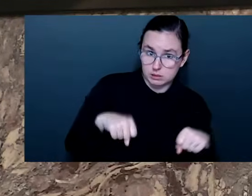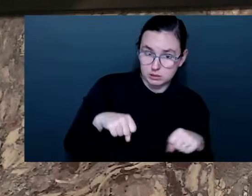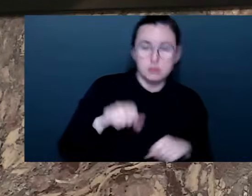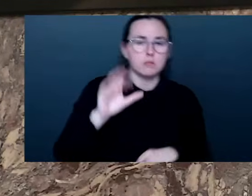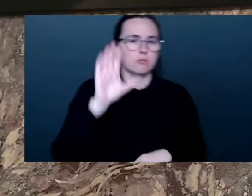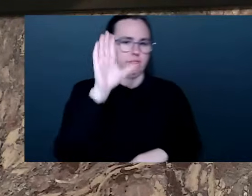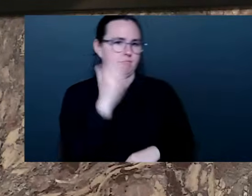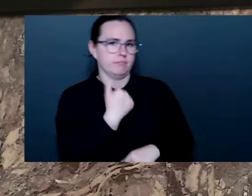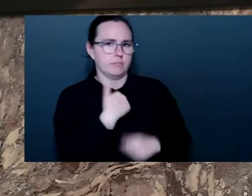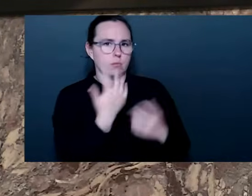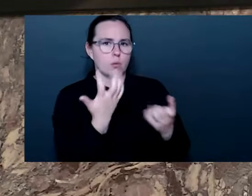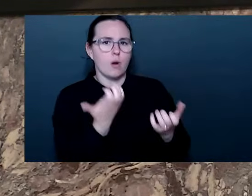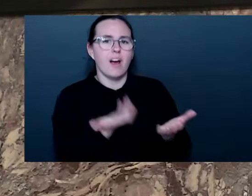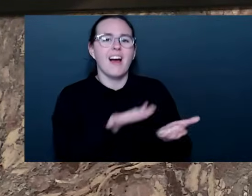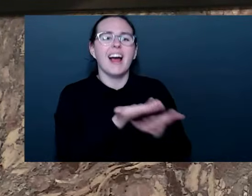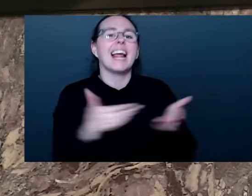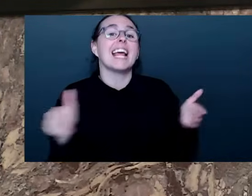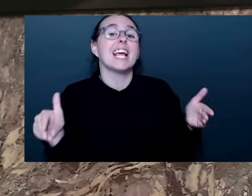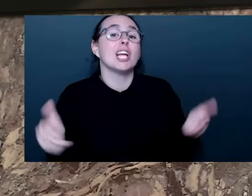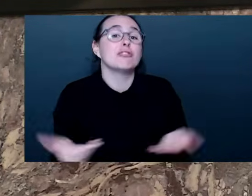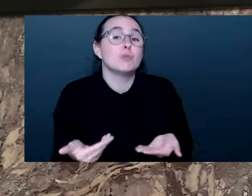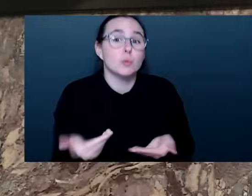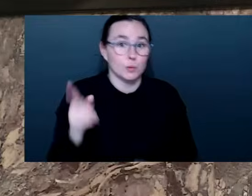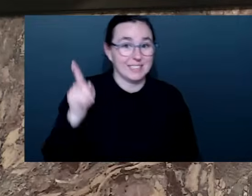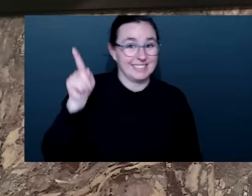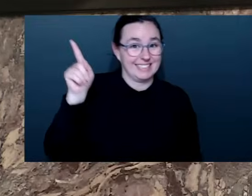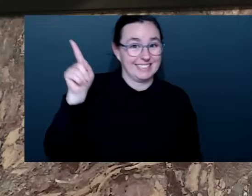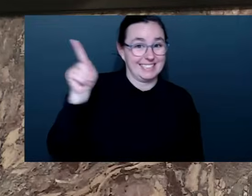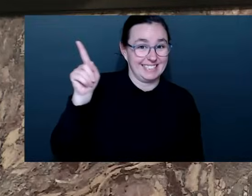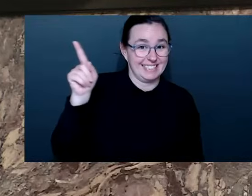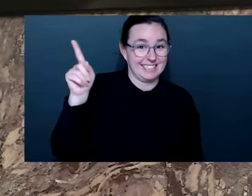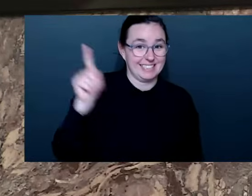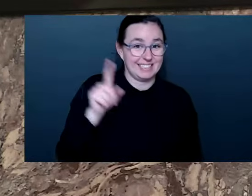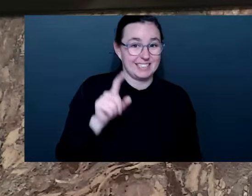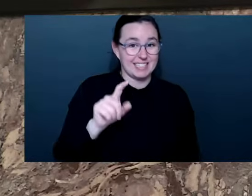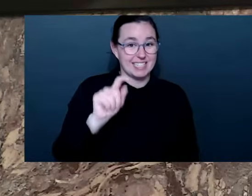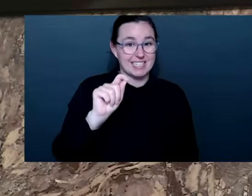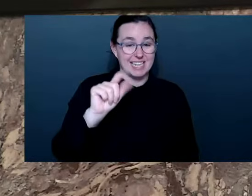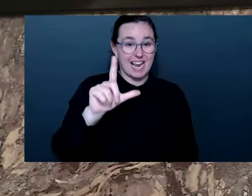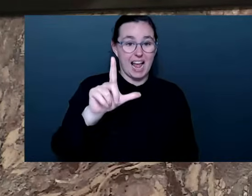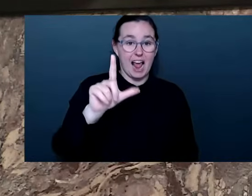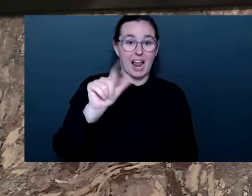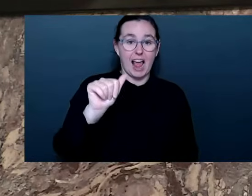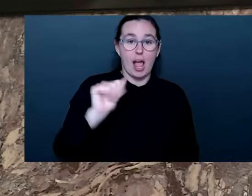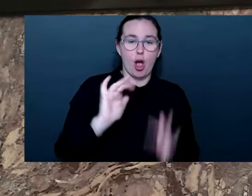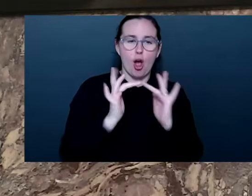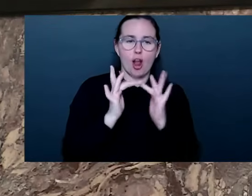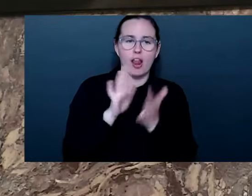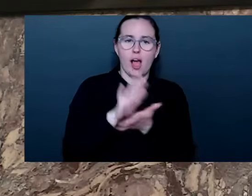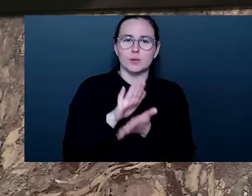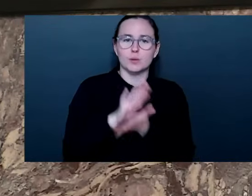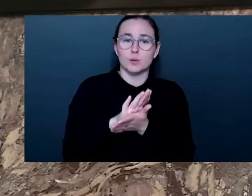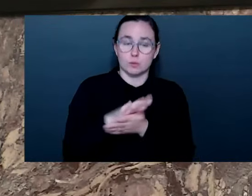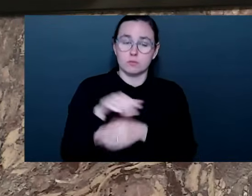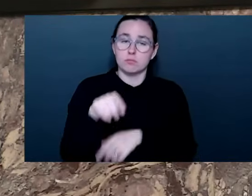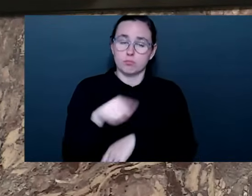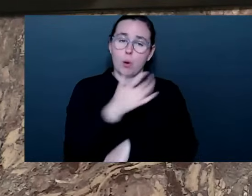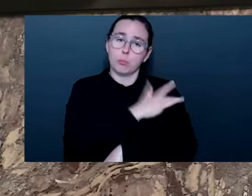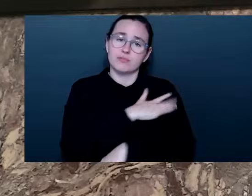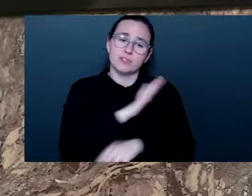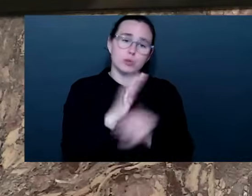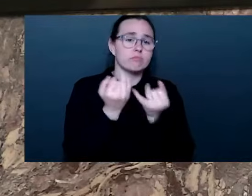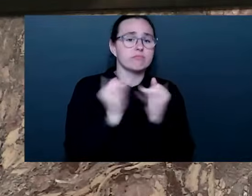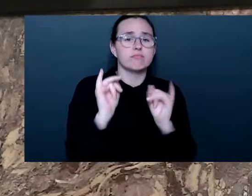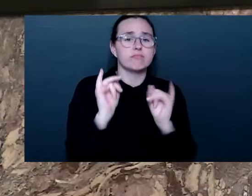chamber the TLA Online School, a provincial independent online school. 30 grade 11s are here with